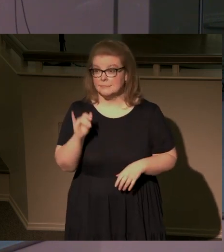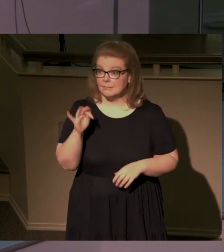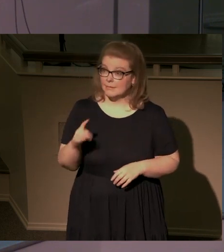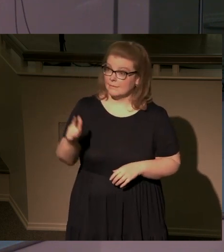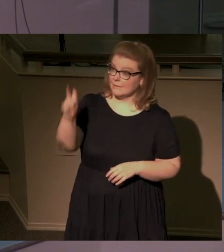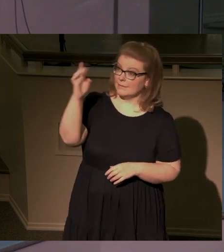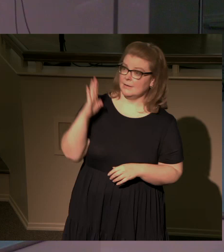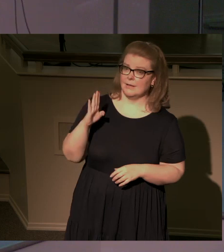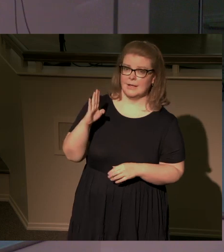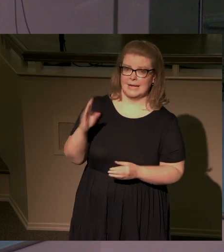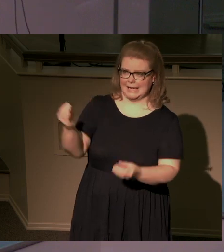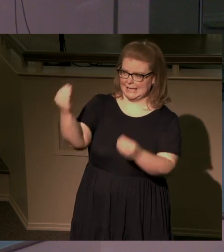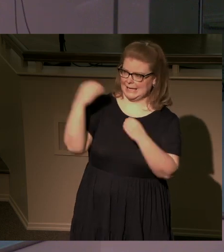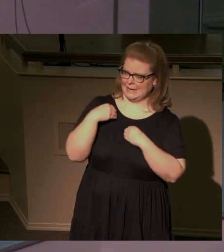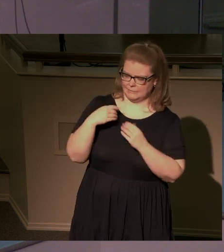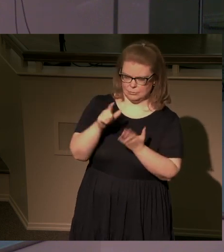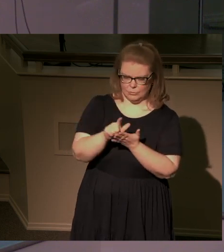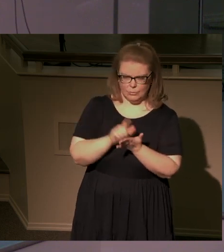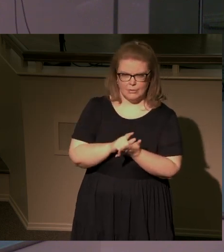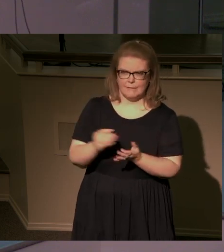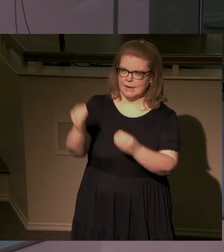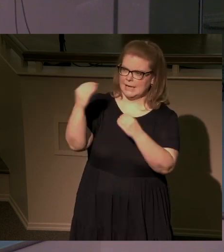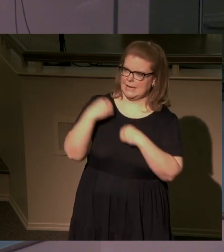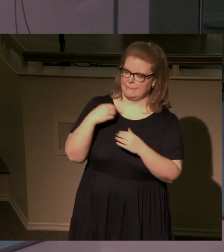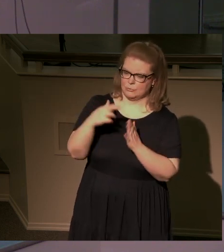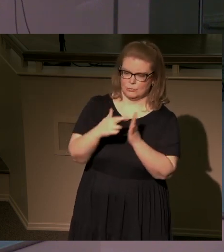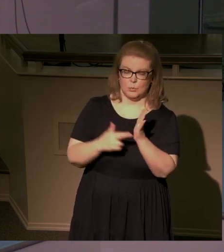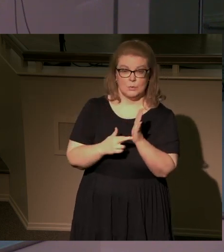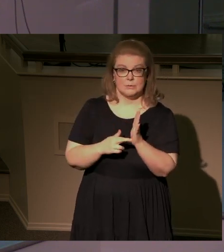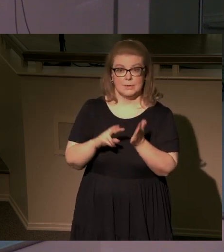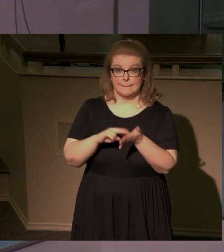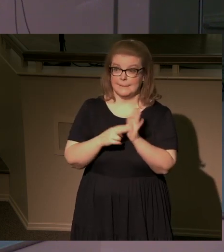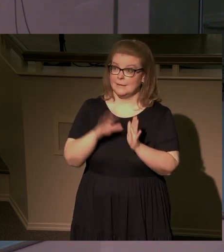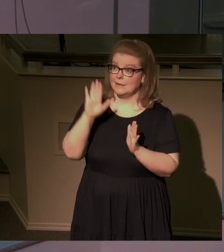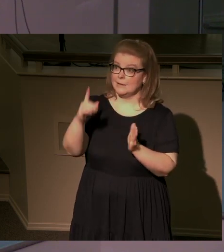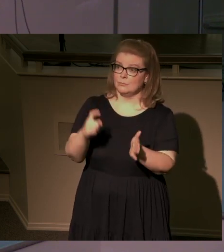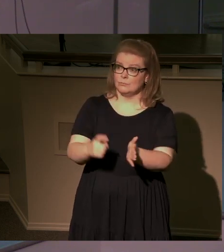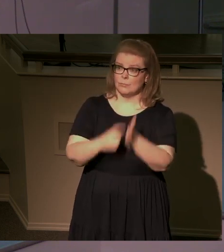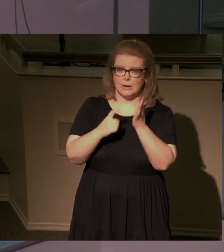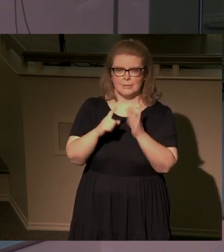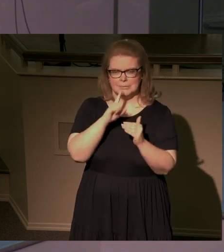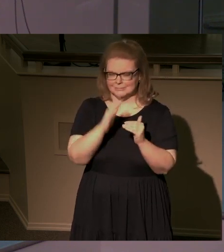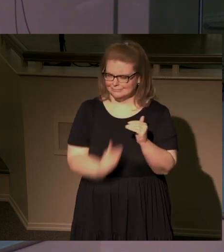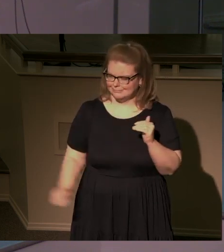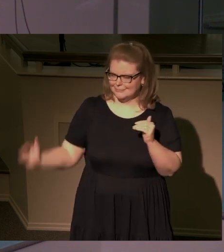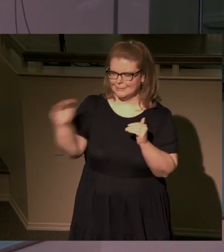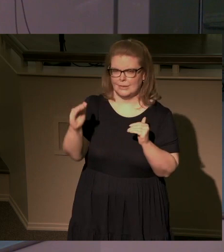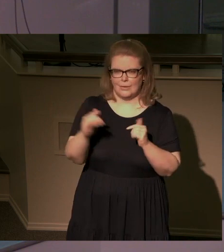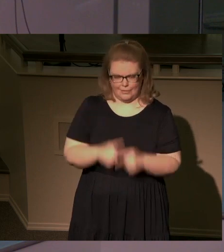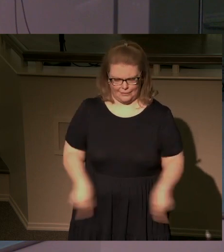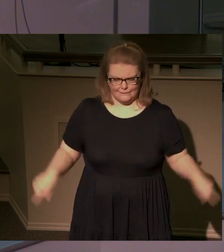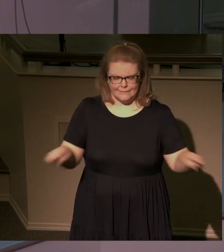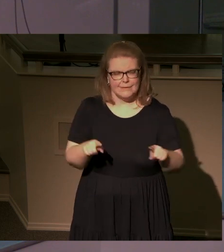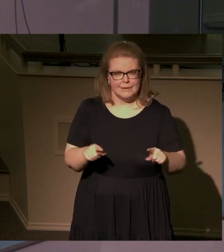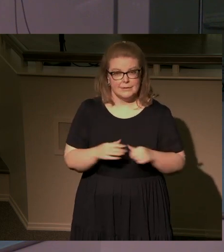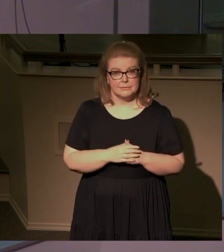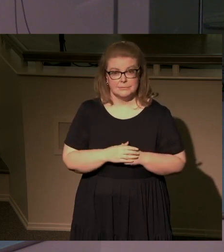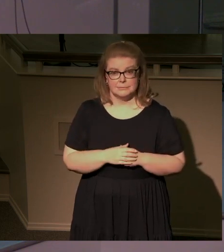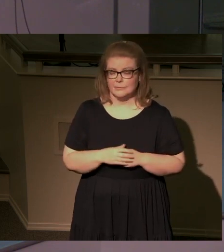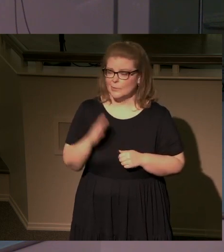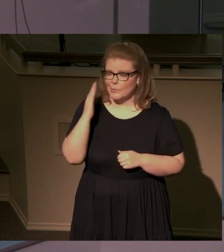for us, that His standard is greater than all of us. You know, we're all on this journey